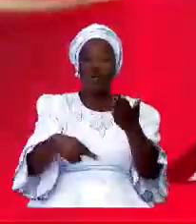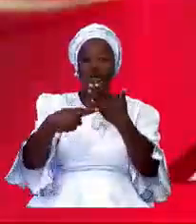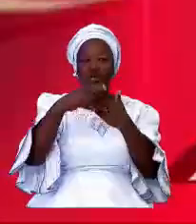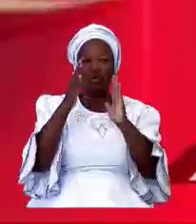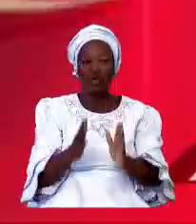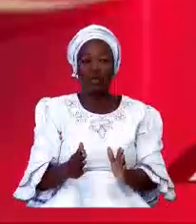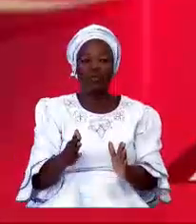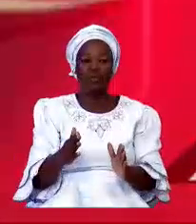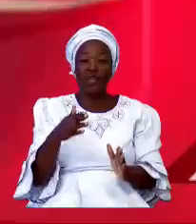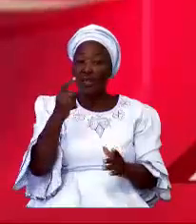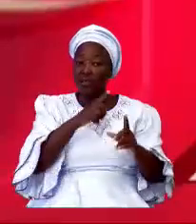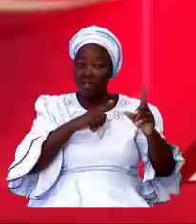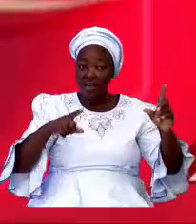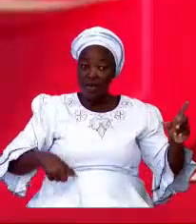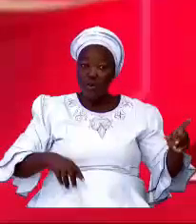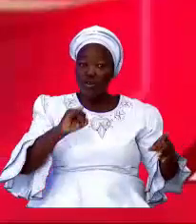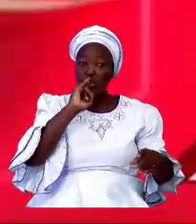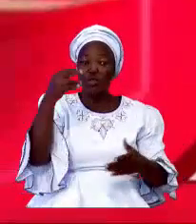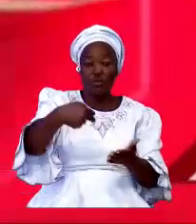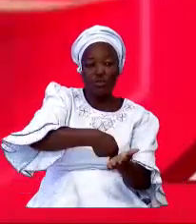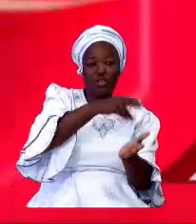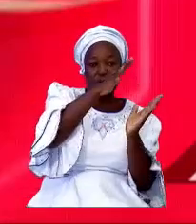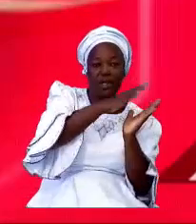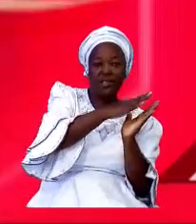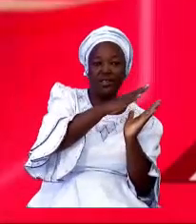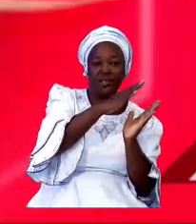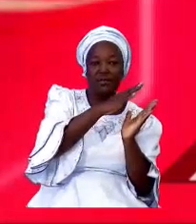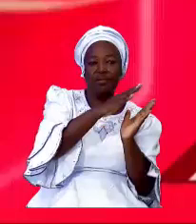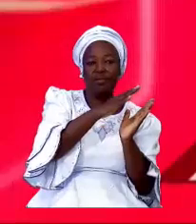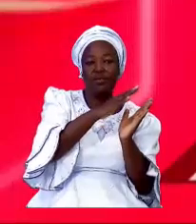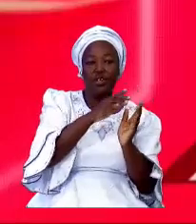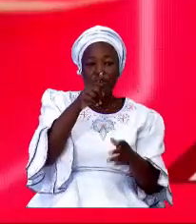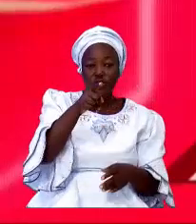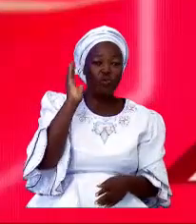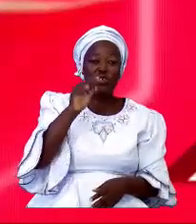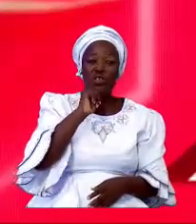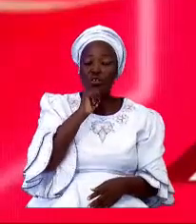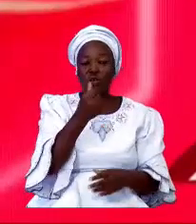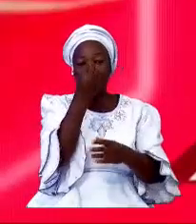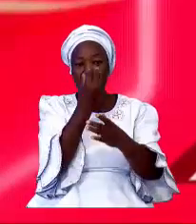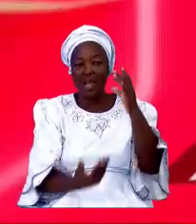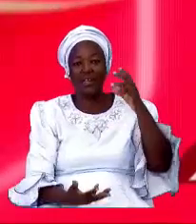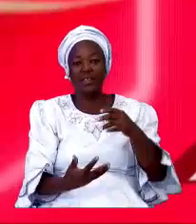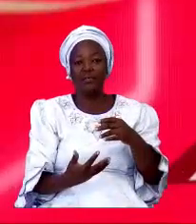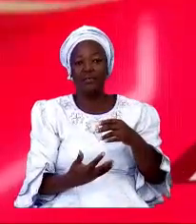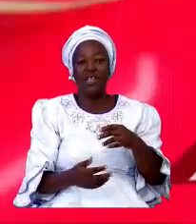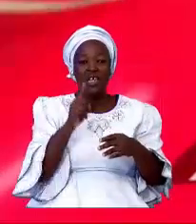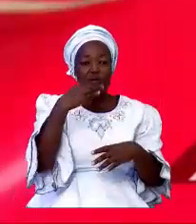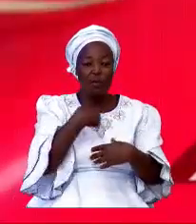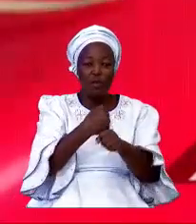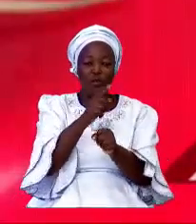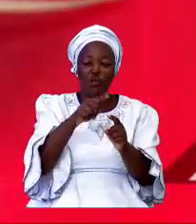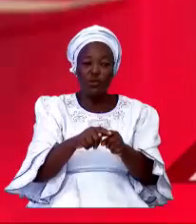divine restorer. The Lord is your shepherd. You will